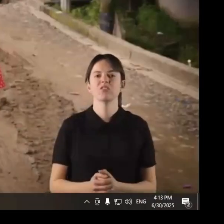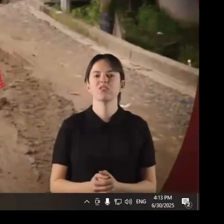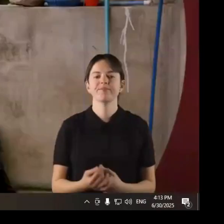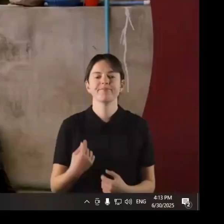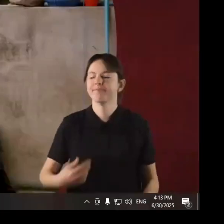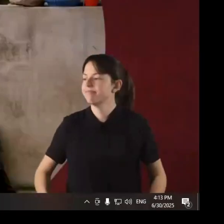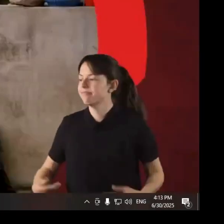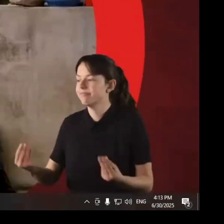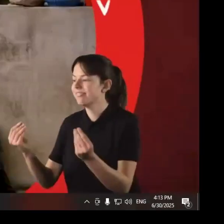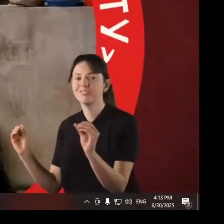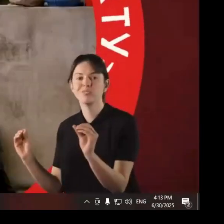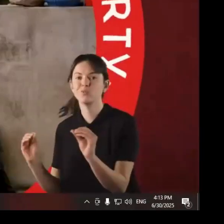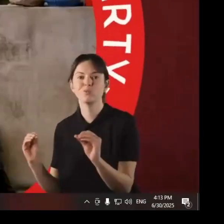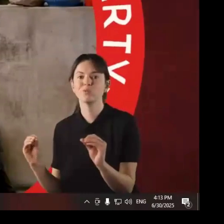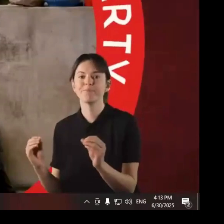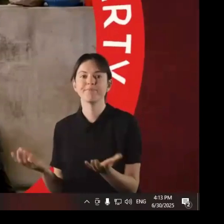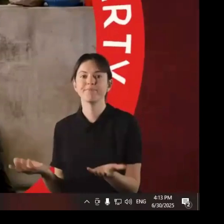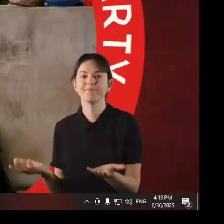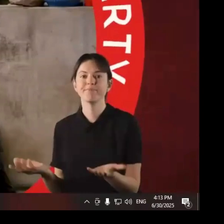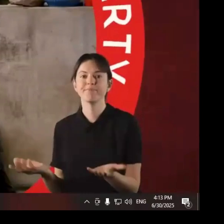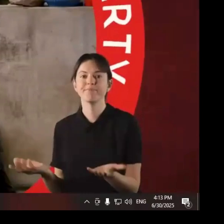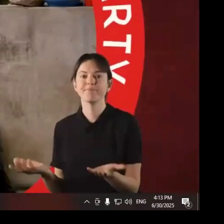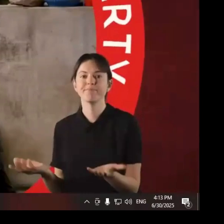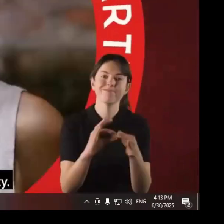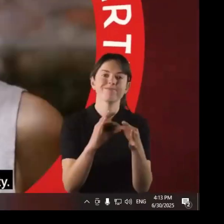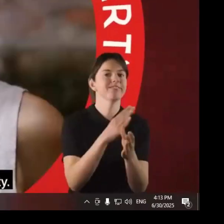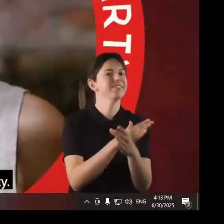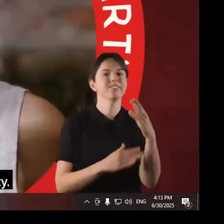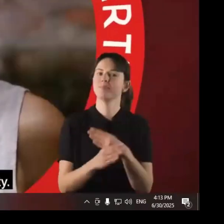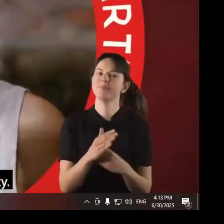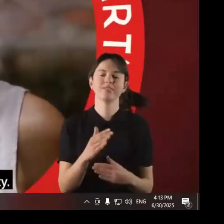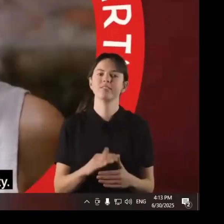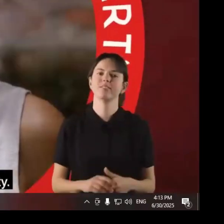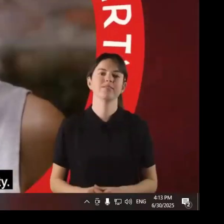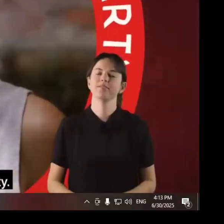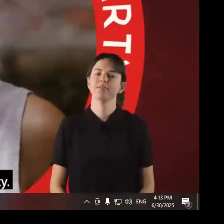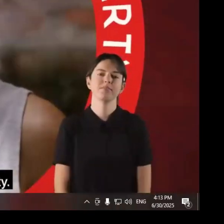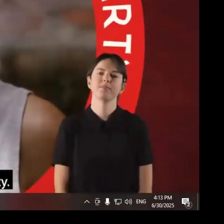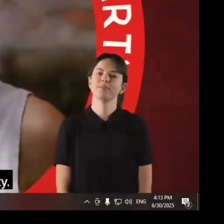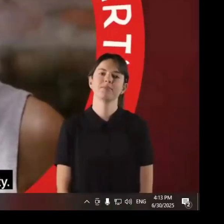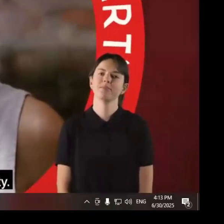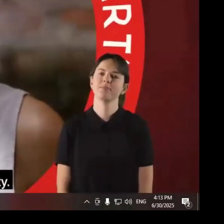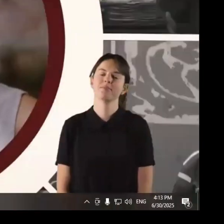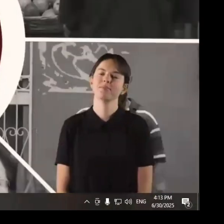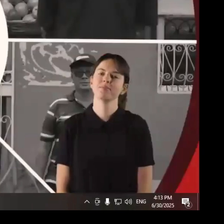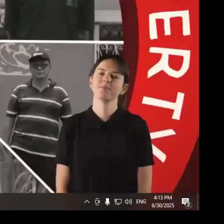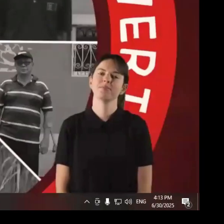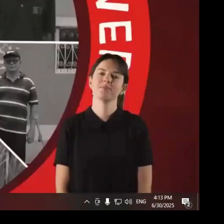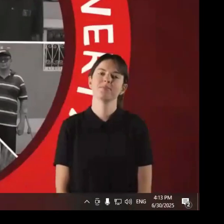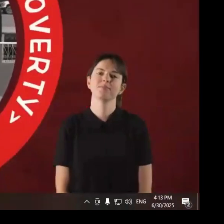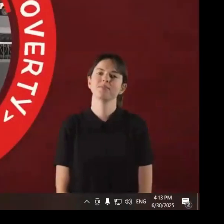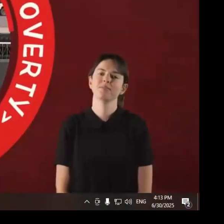And Because I live in poverty, I am more likely to obtain a disability.